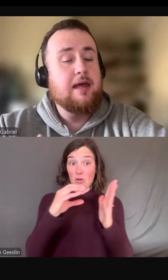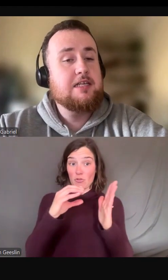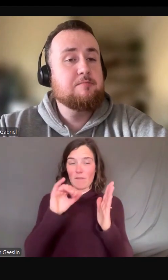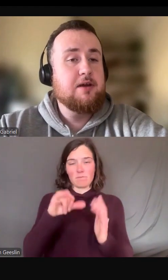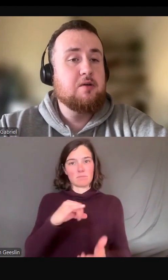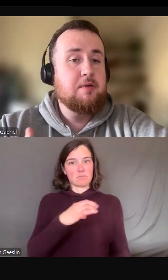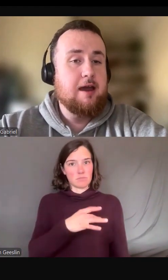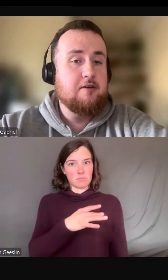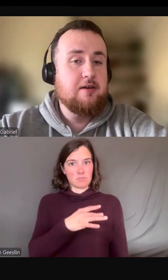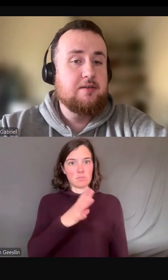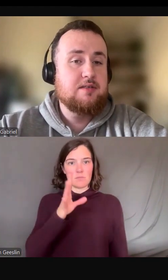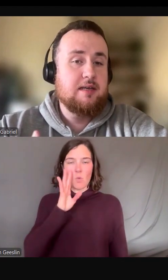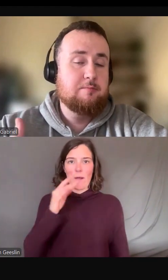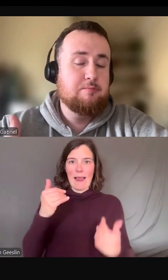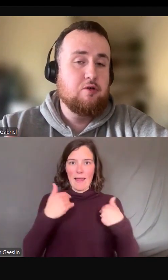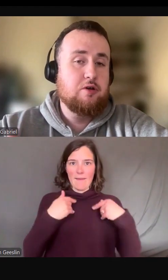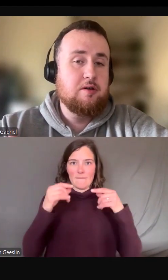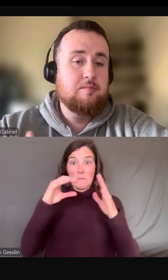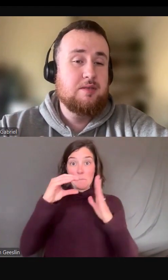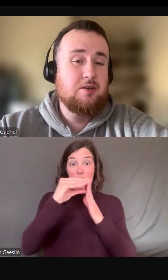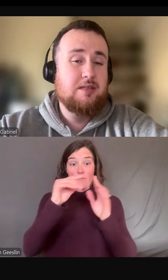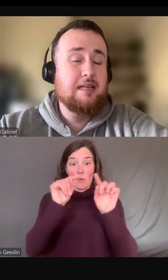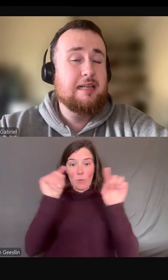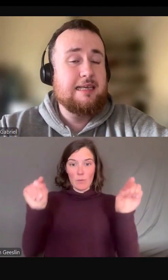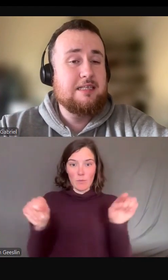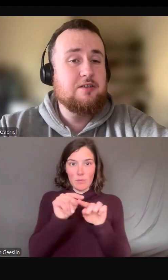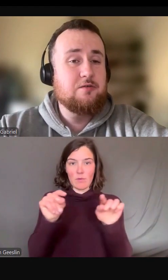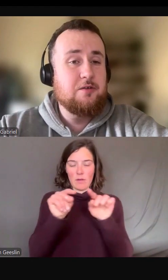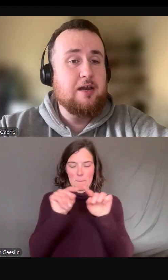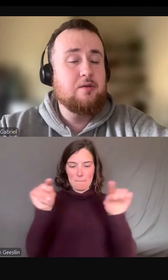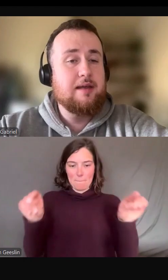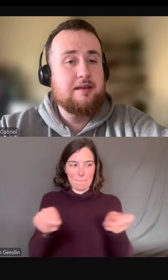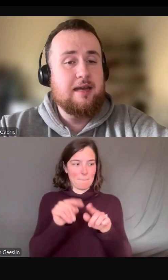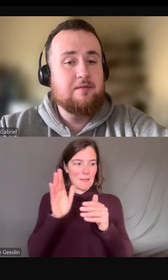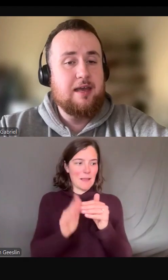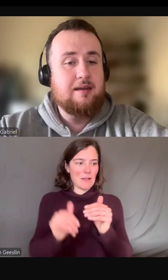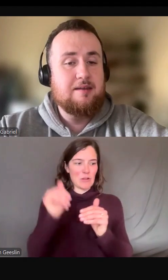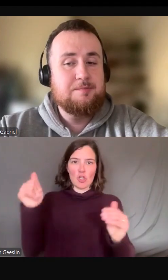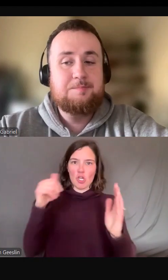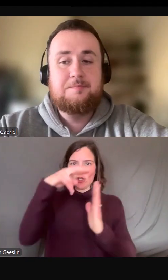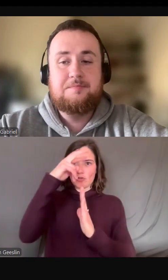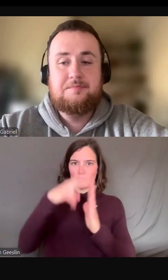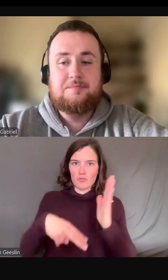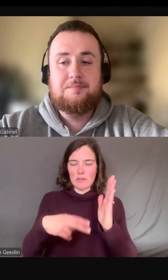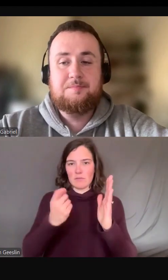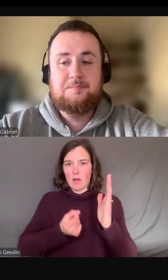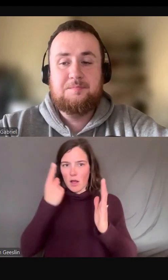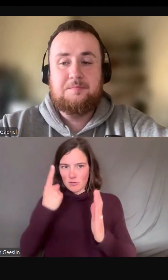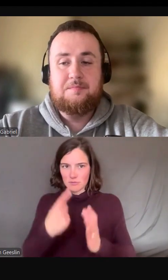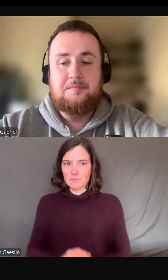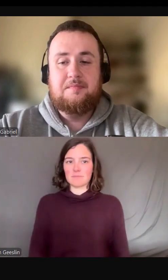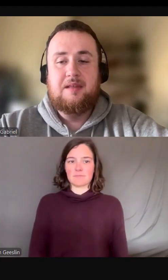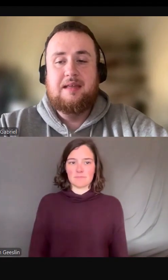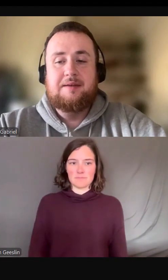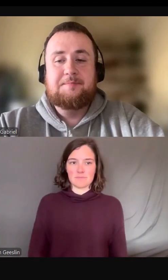will actually break up paragraphs and border them, so it's a little easier to follow and navigate.